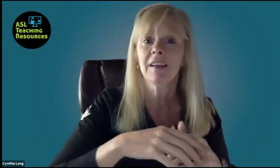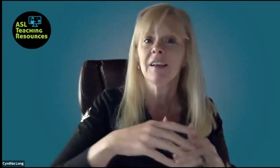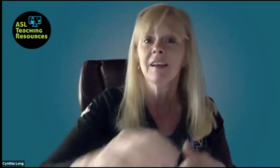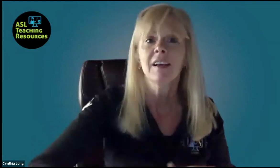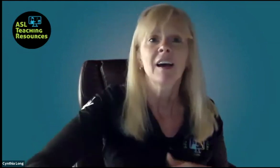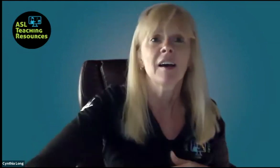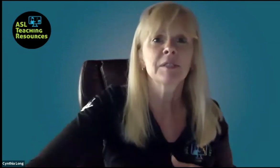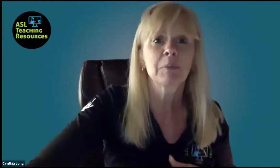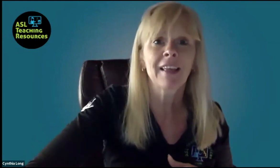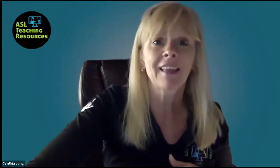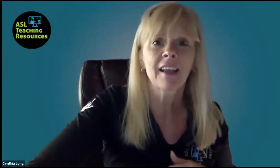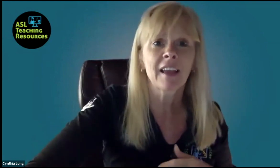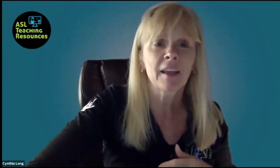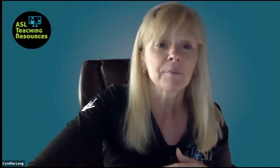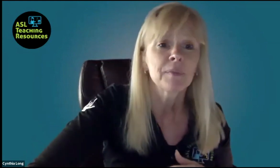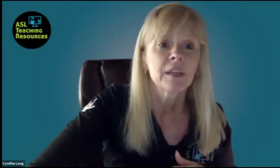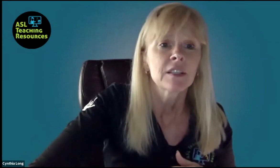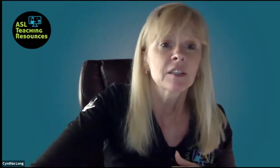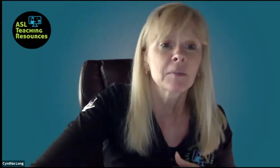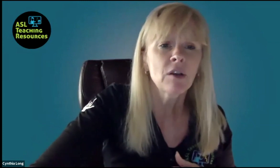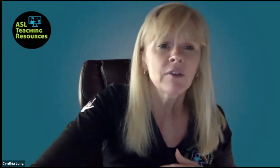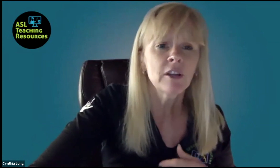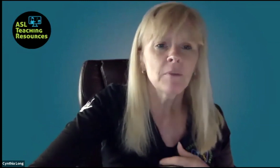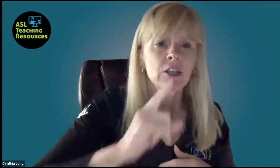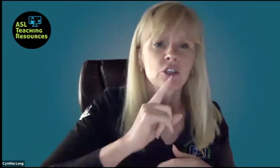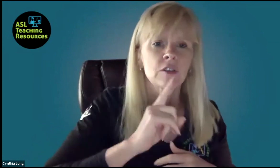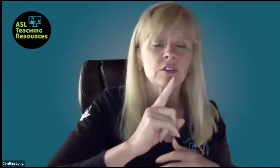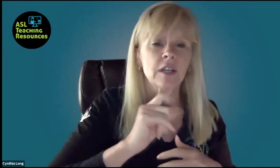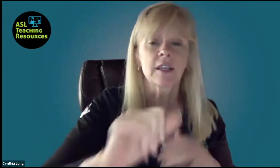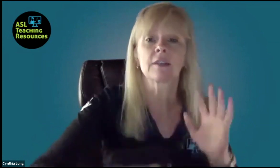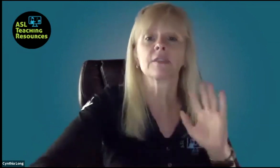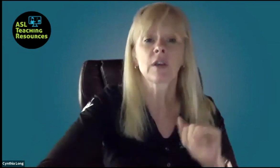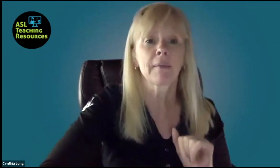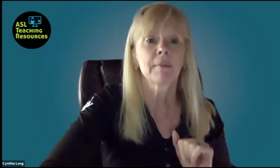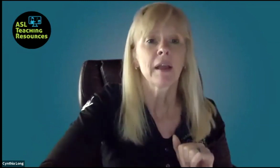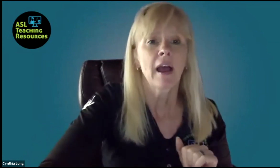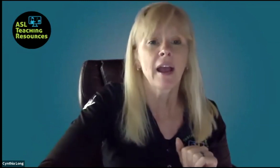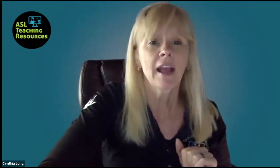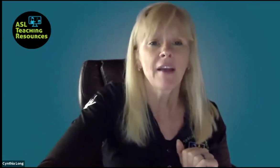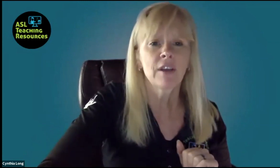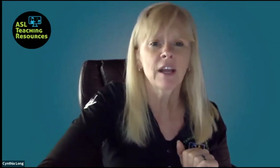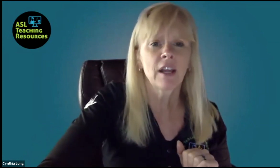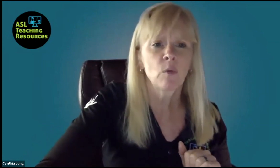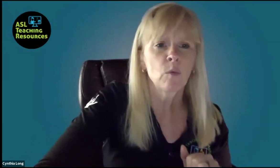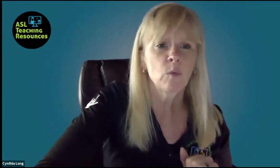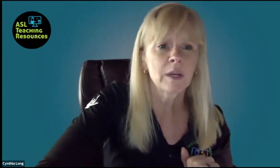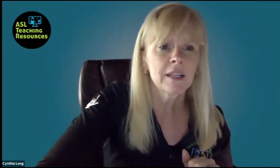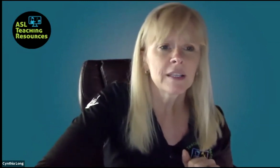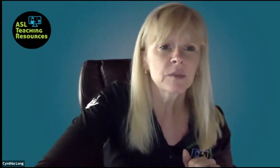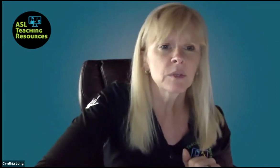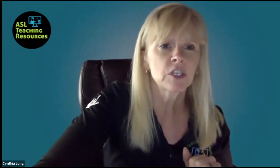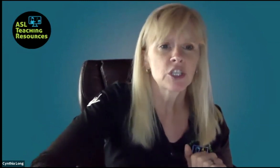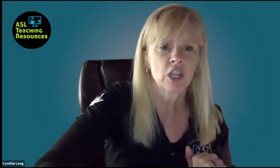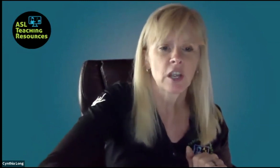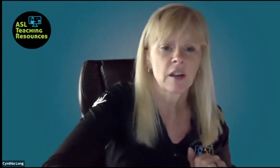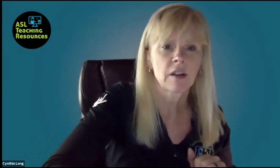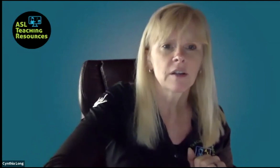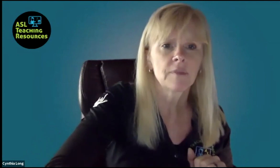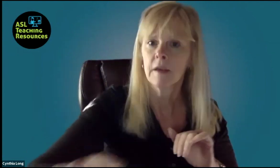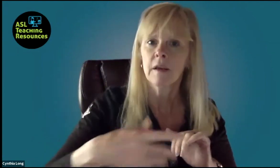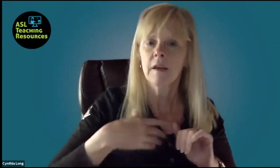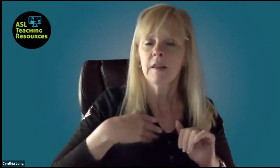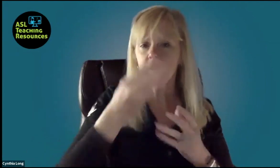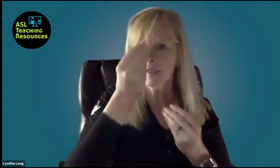family to play that game. So let me go over here and make sure there's nothing else. Okay, I have one of these I wanted to